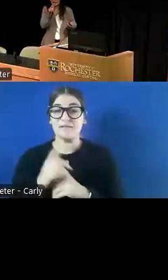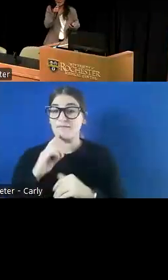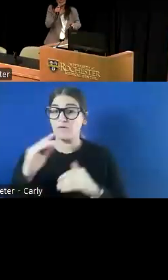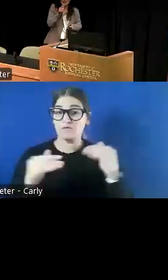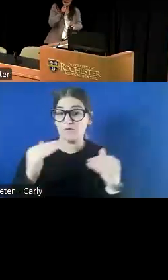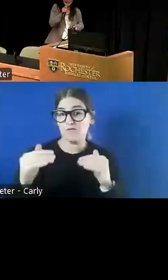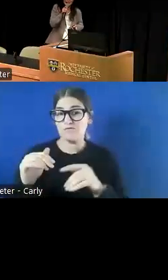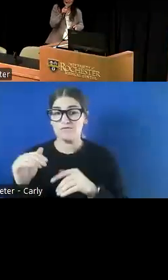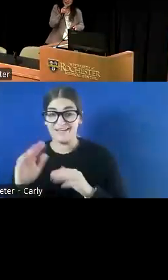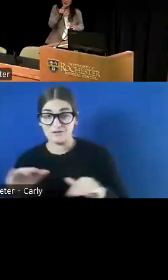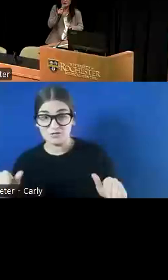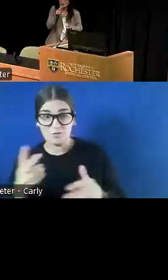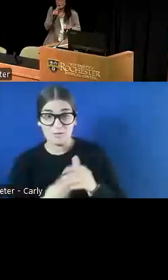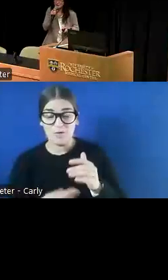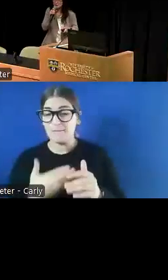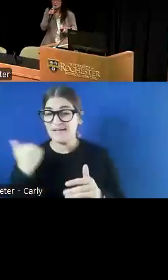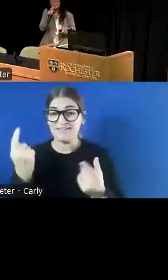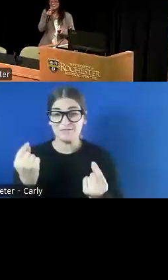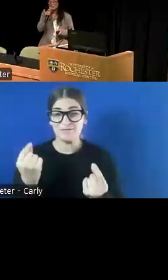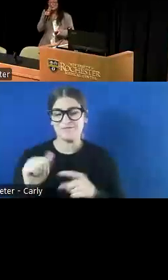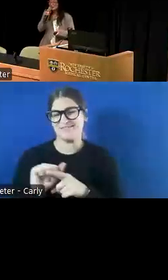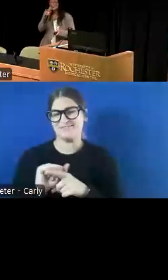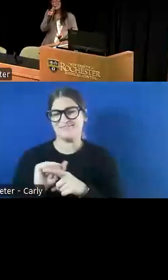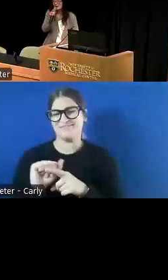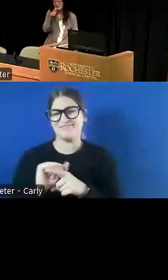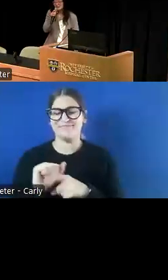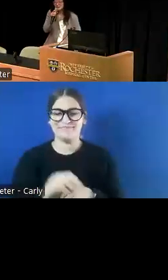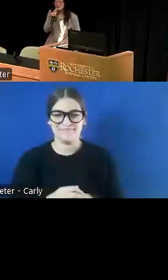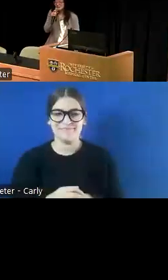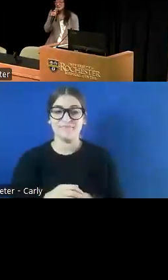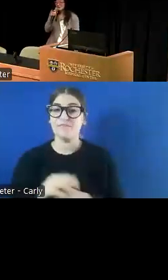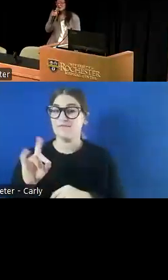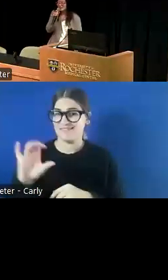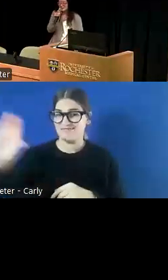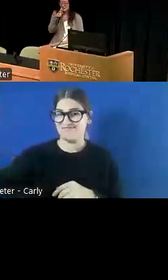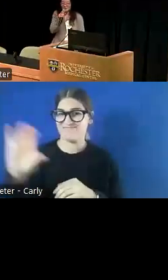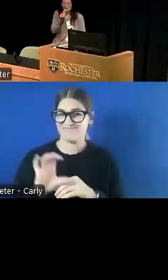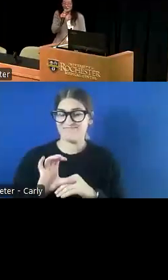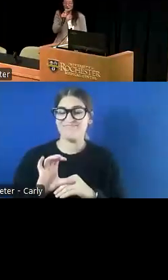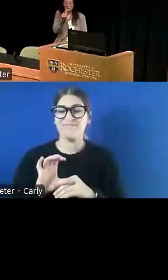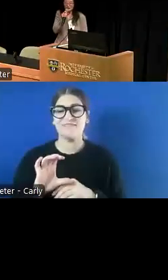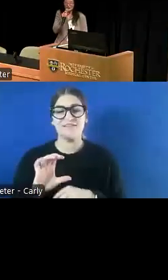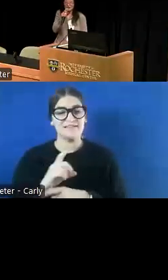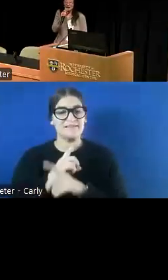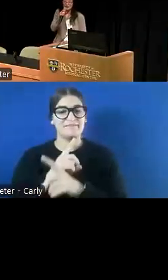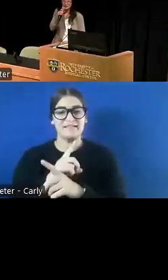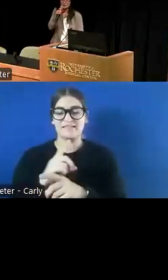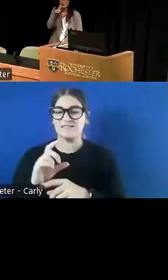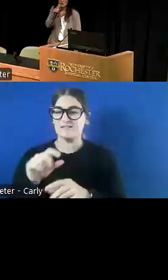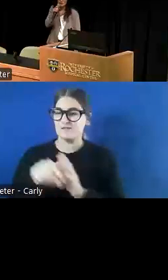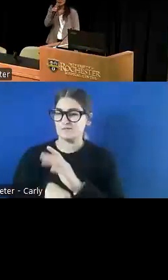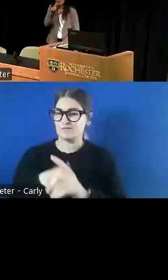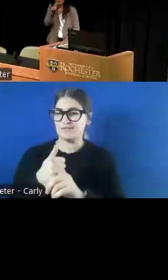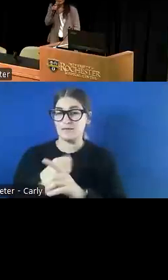to practice. And so thankfully, we received additional funding from the Defense Suicide Prevention Office